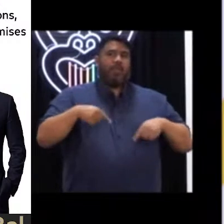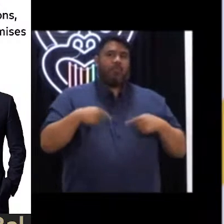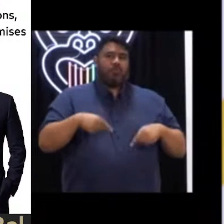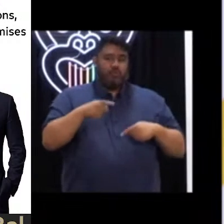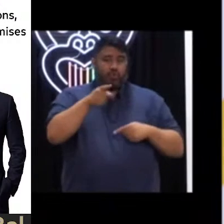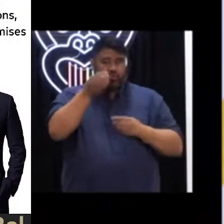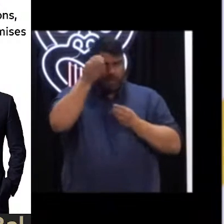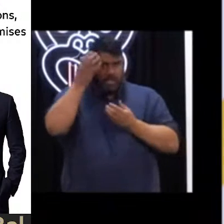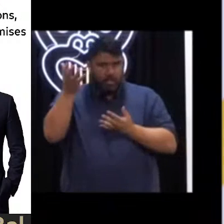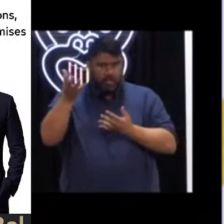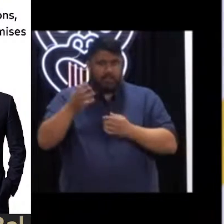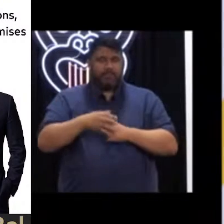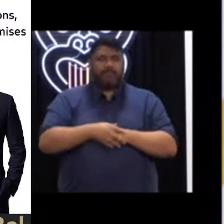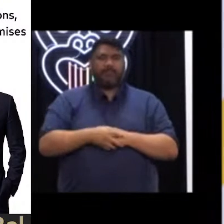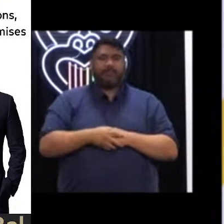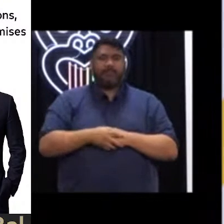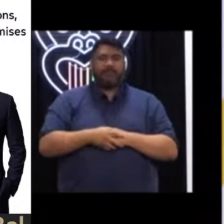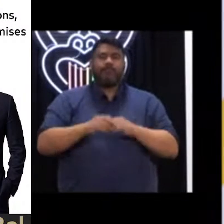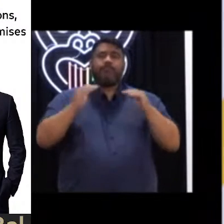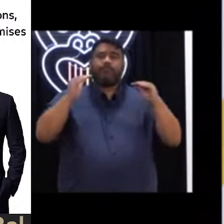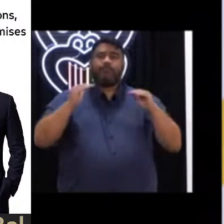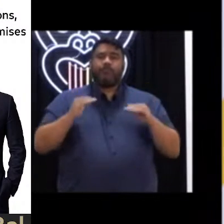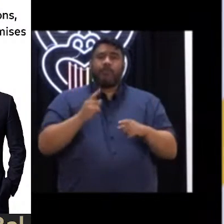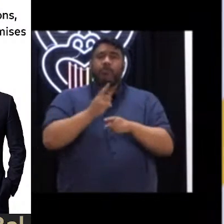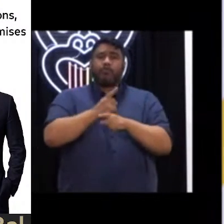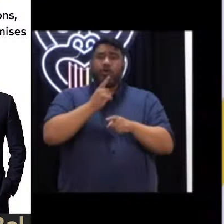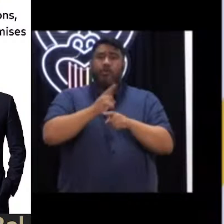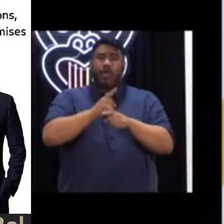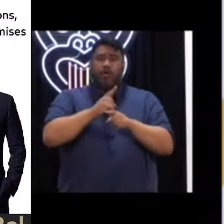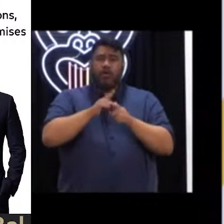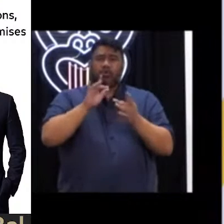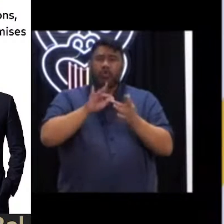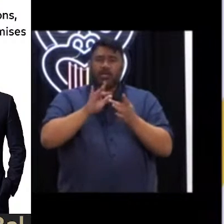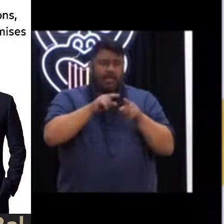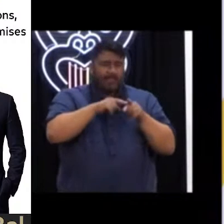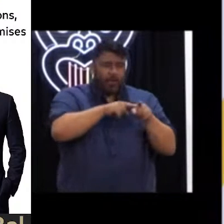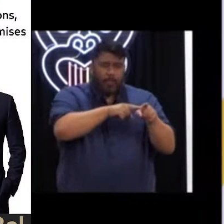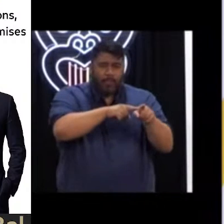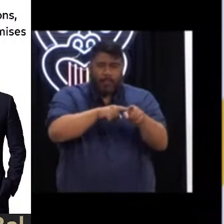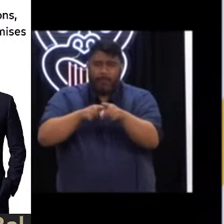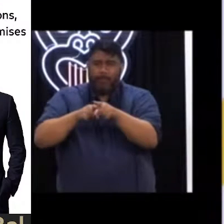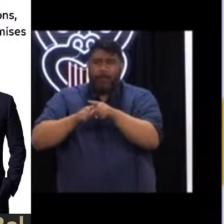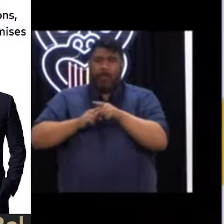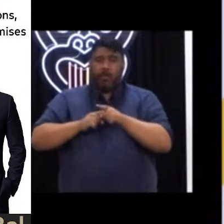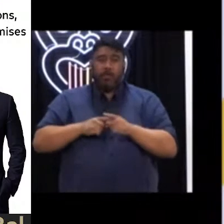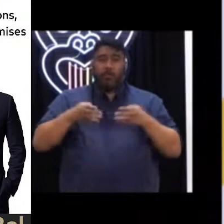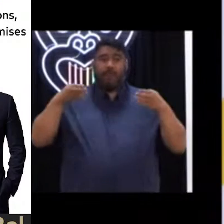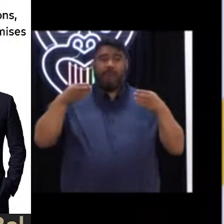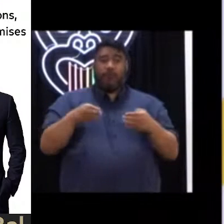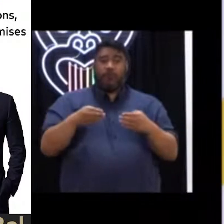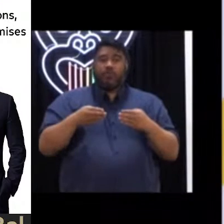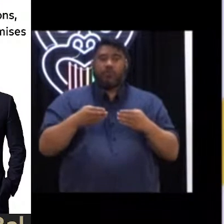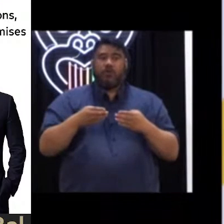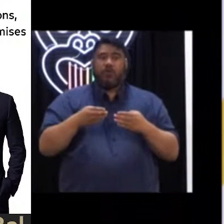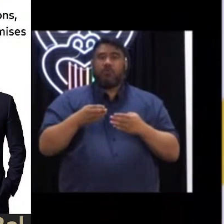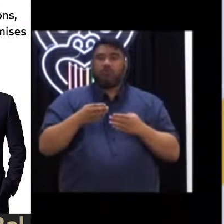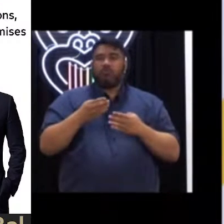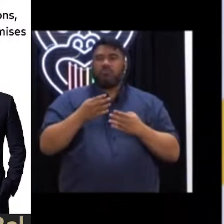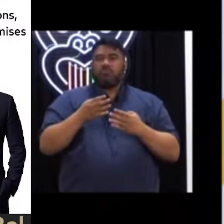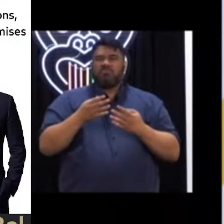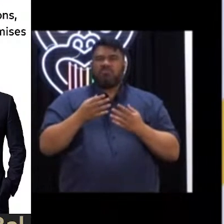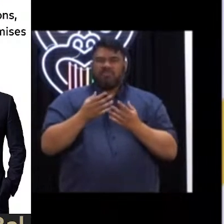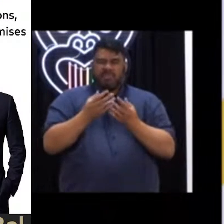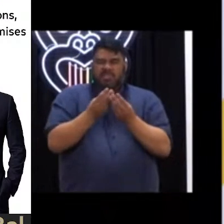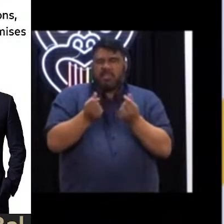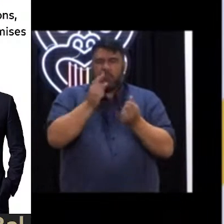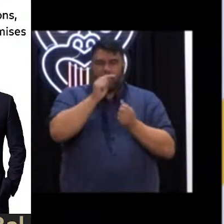On contact tracing, we're now focusing our efforts on 1,242 contacts that are under active management.